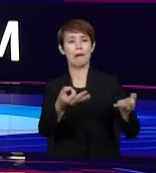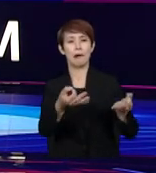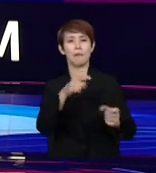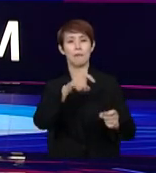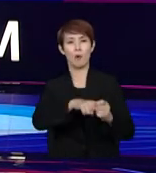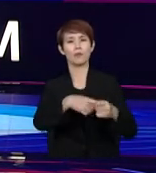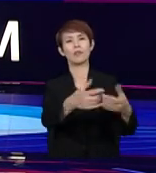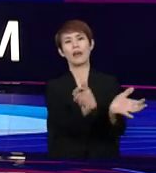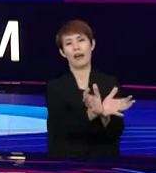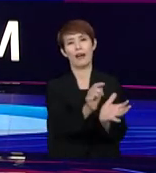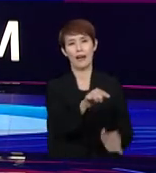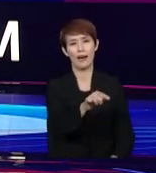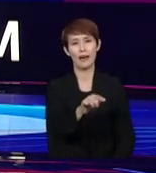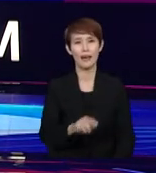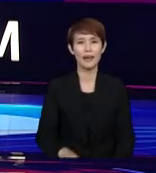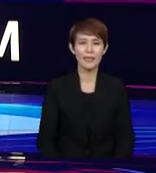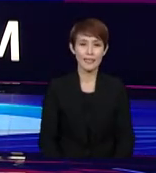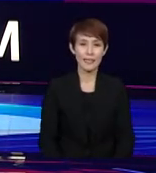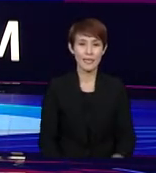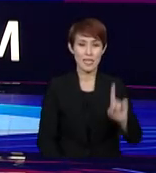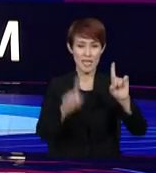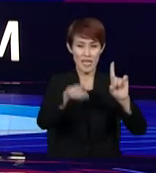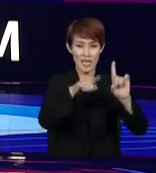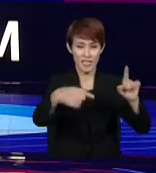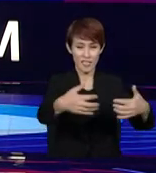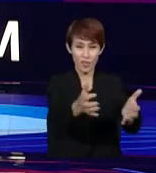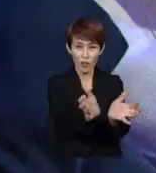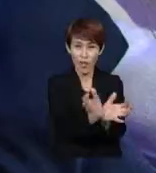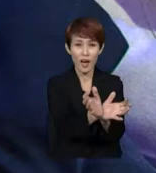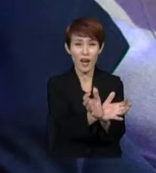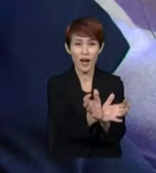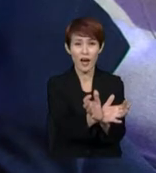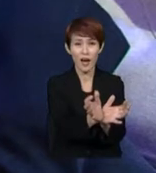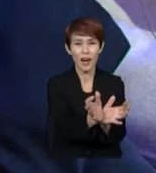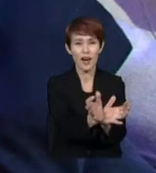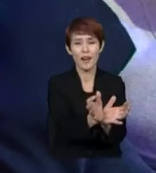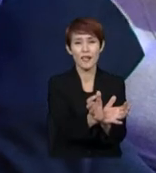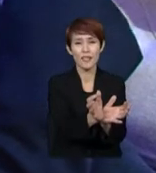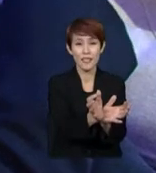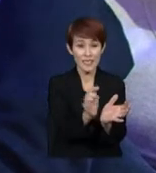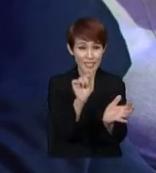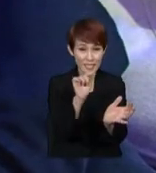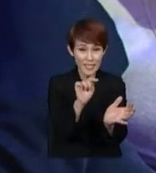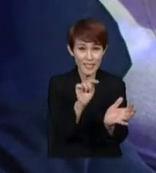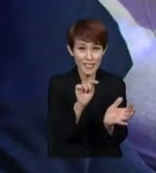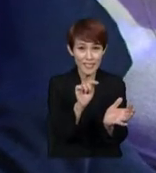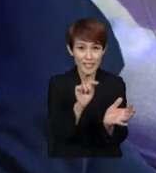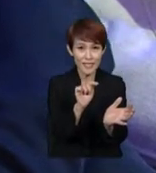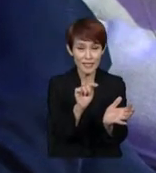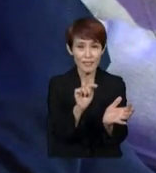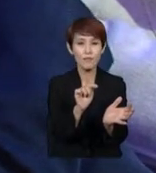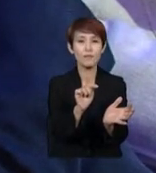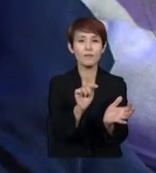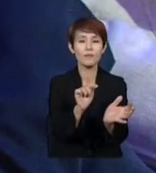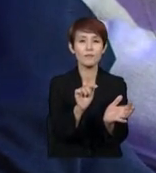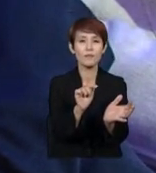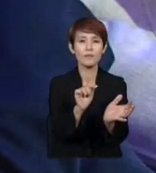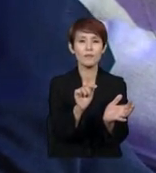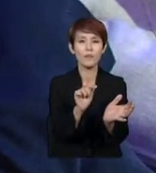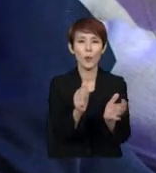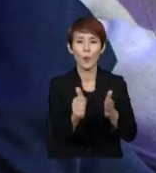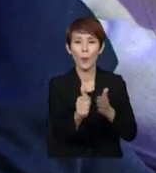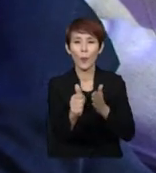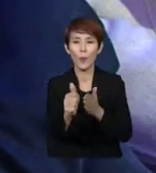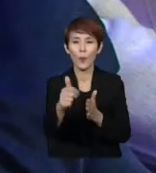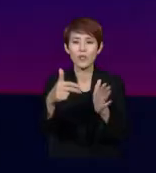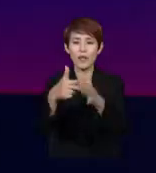is a foundation of which Geert Wilders himself happens to be the only member. So effectively, it's just him, which makes